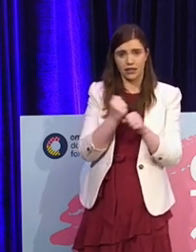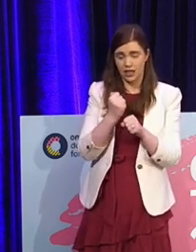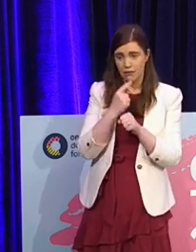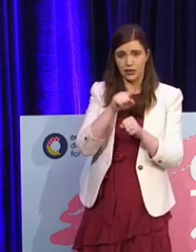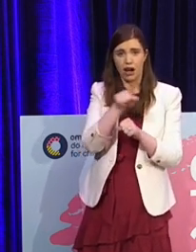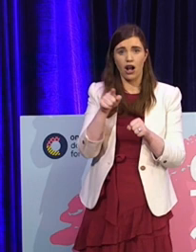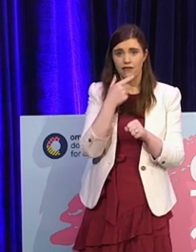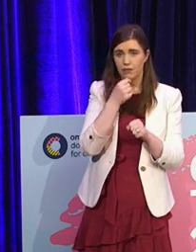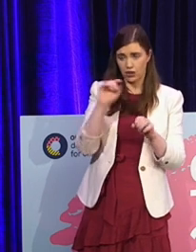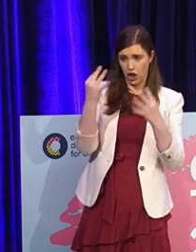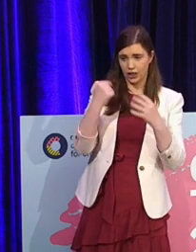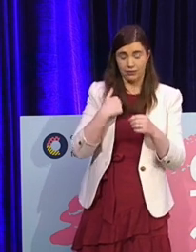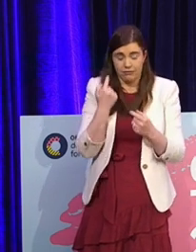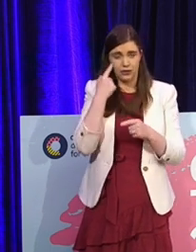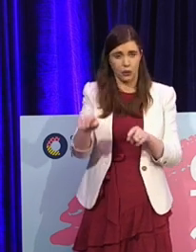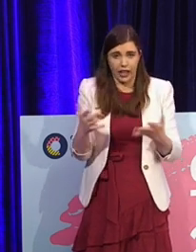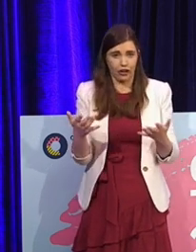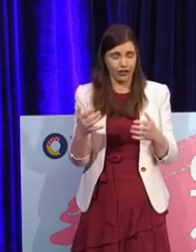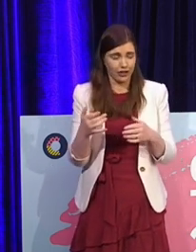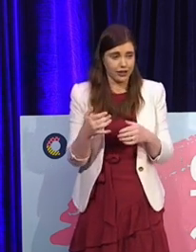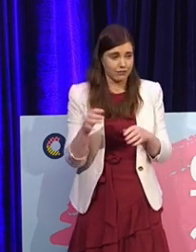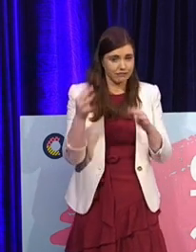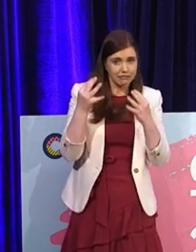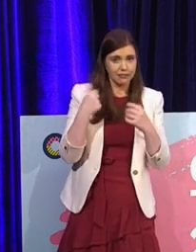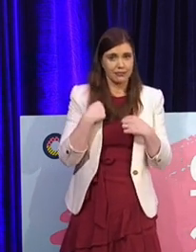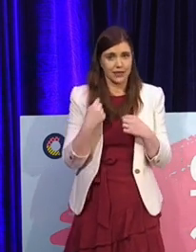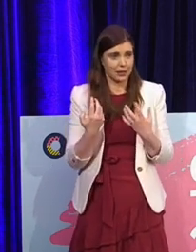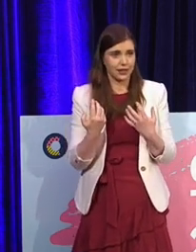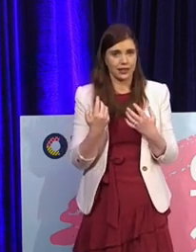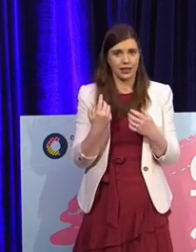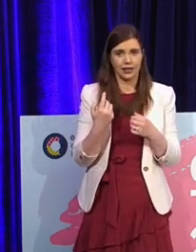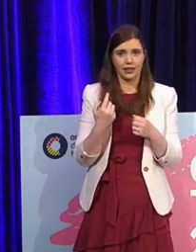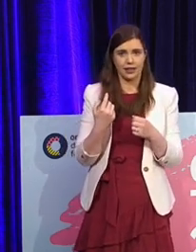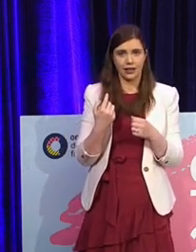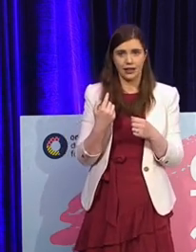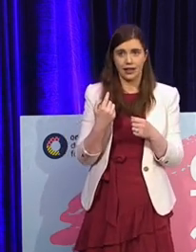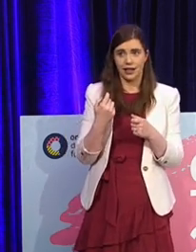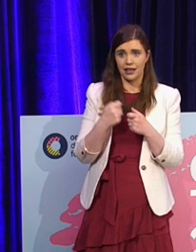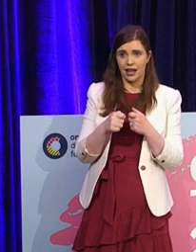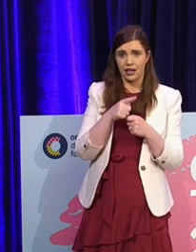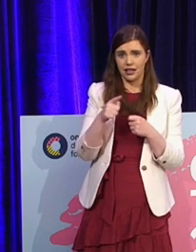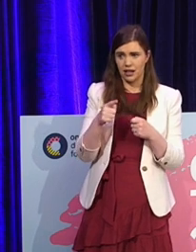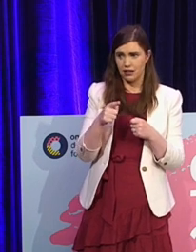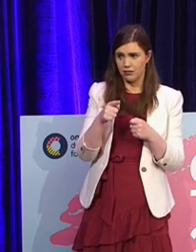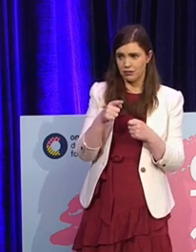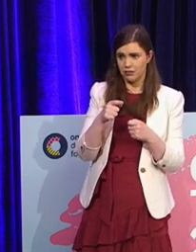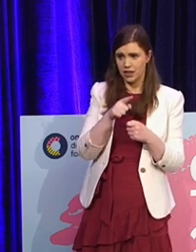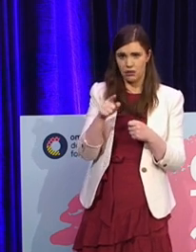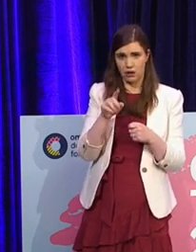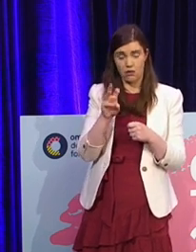care, because they're just boys, and I don't care. So then there were even more wow when I went up to